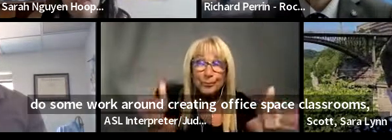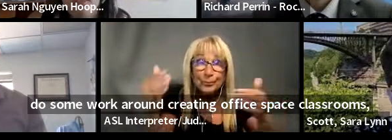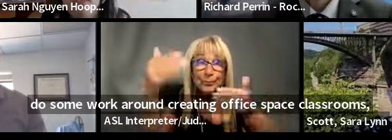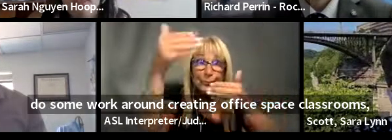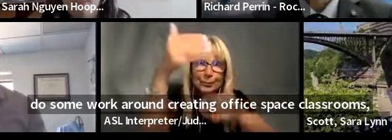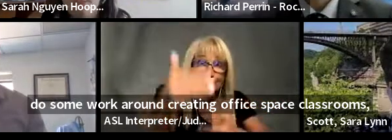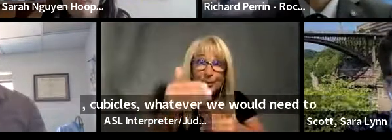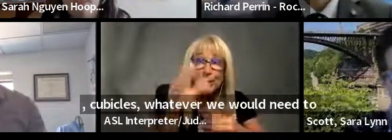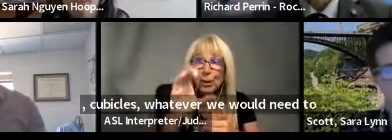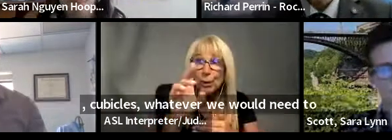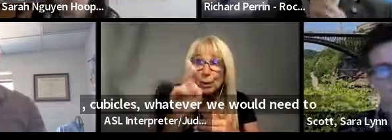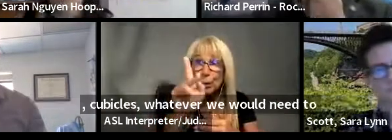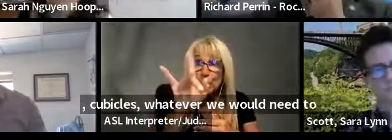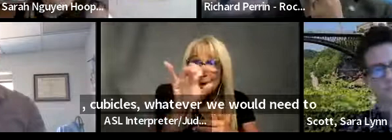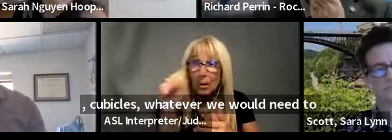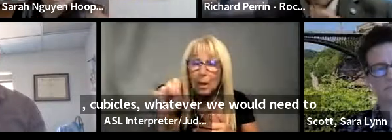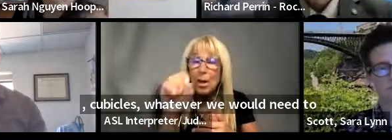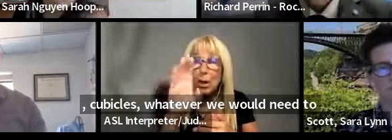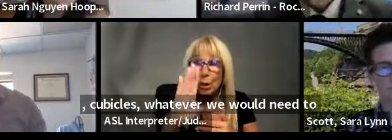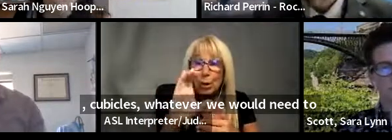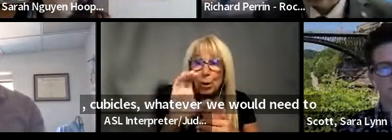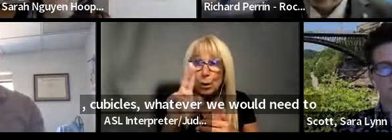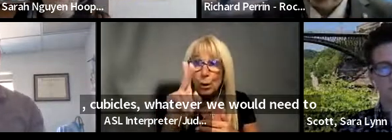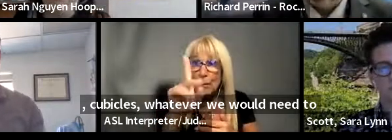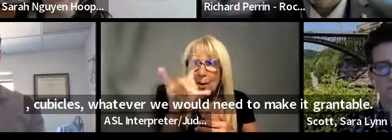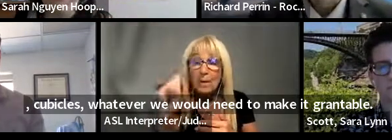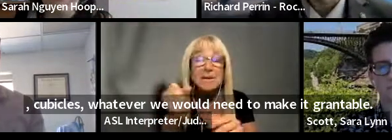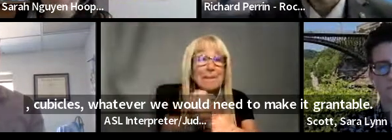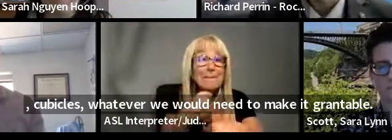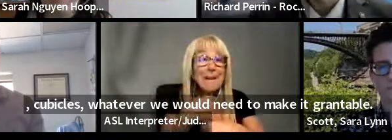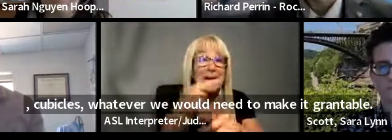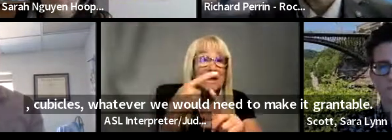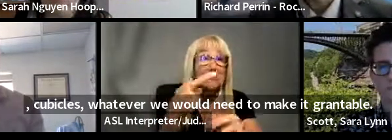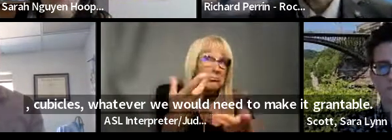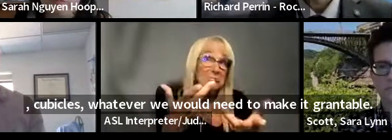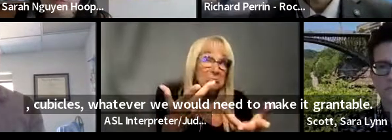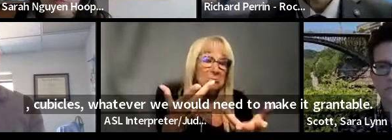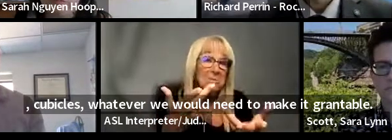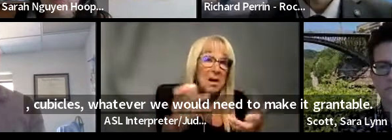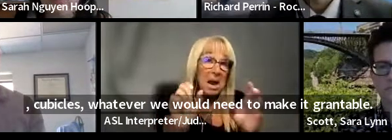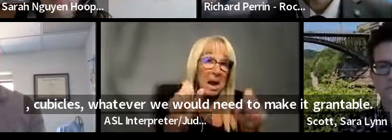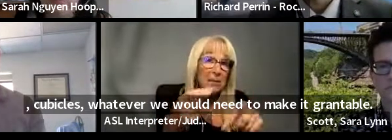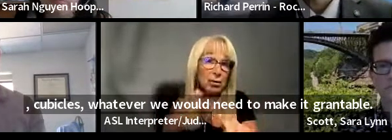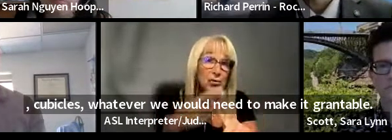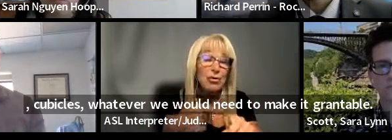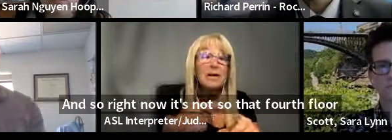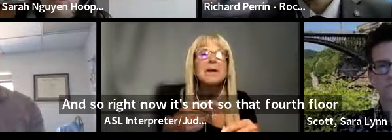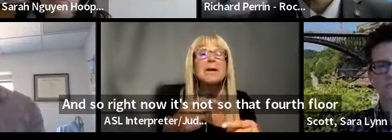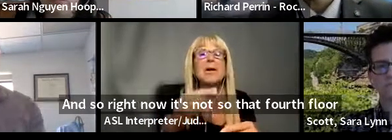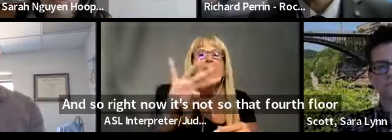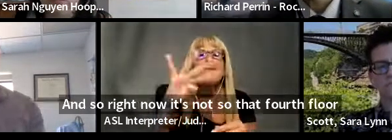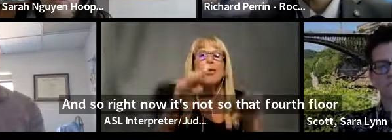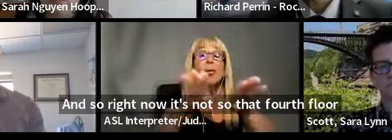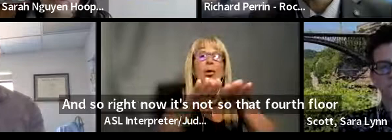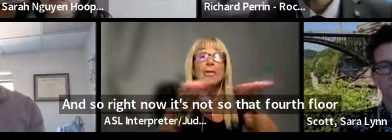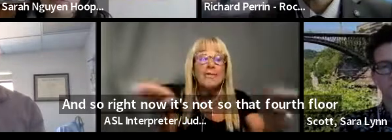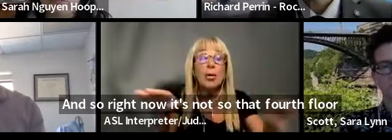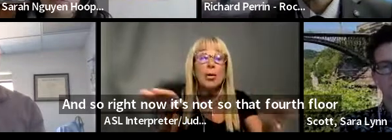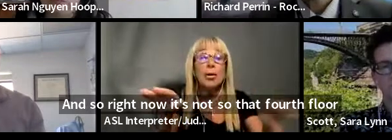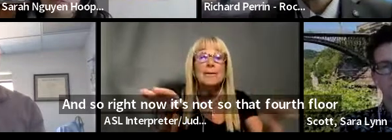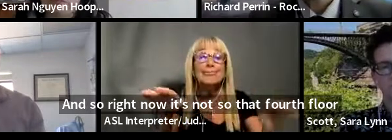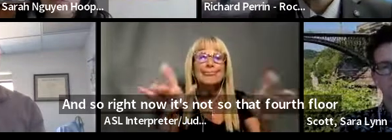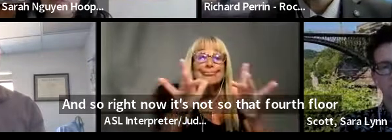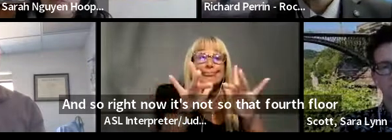to make it rentable. And so right now it's not. So that fourth floor is pretty much vacant.